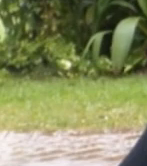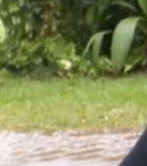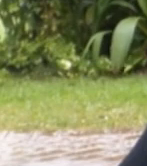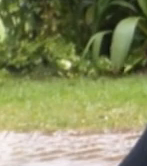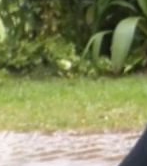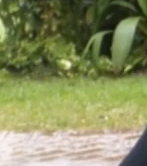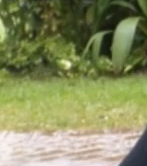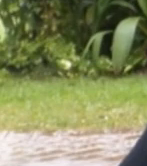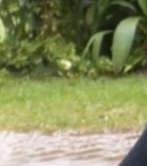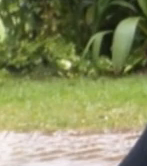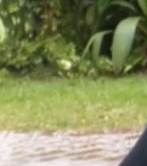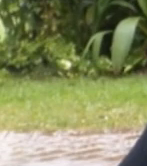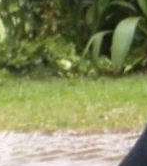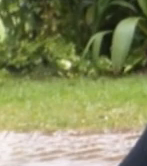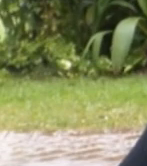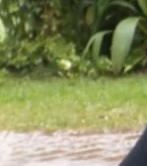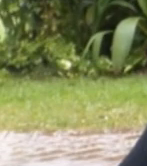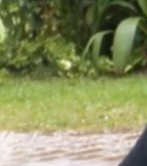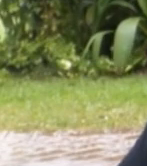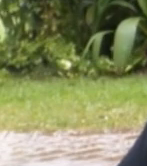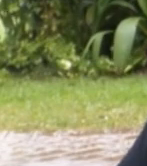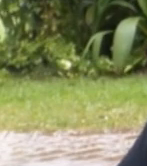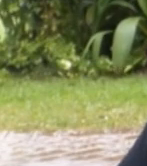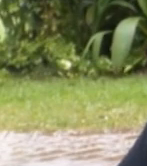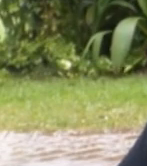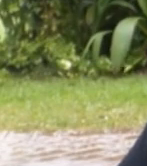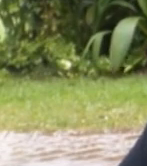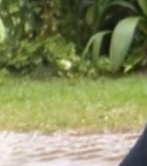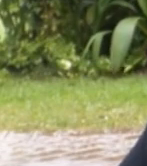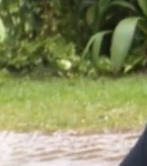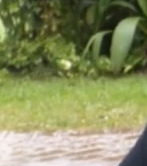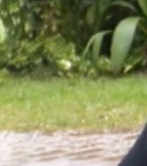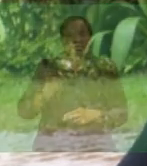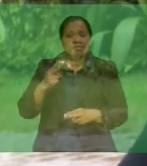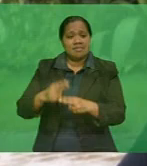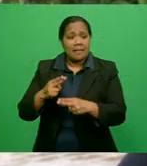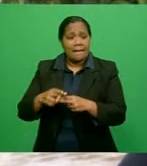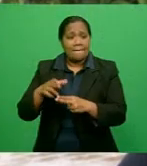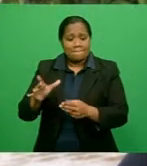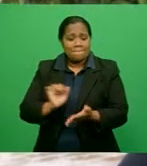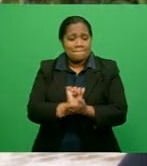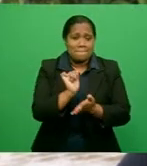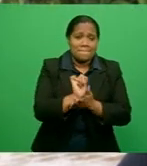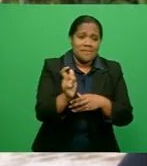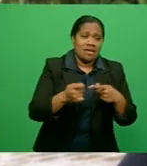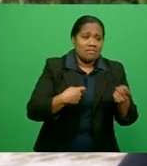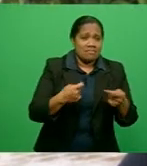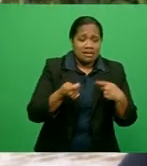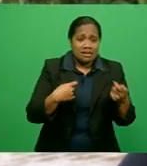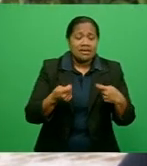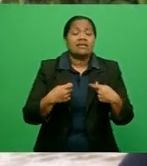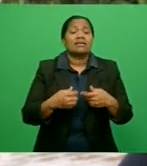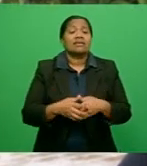farming. Did a bit of farming, marketing, selling at the market, and then